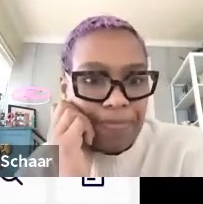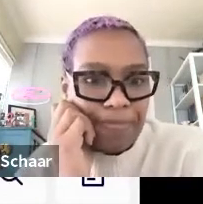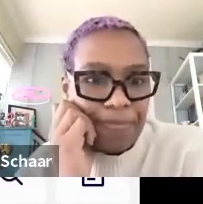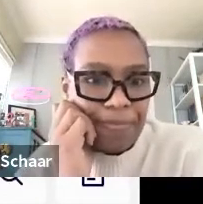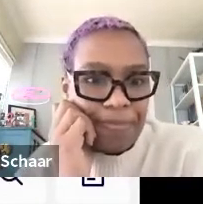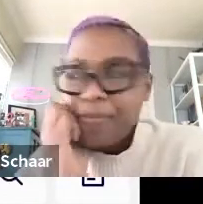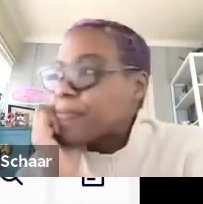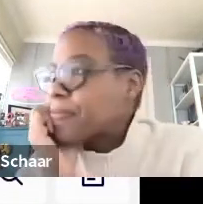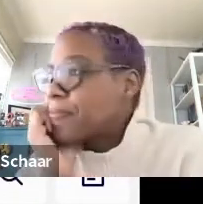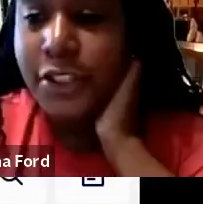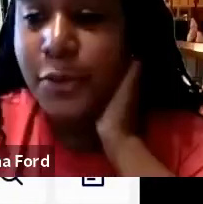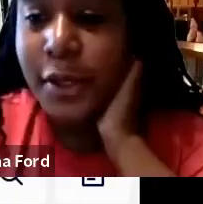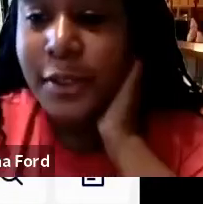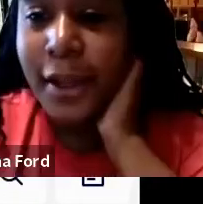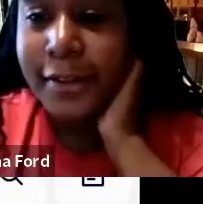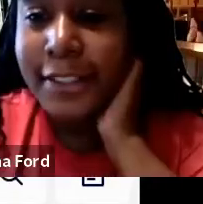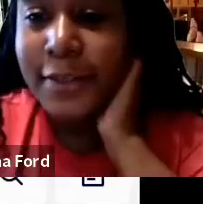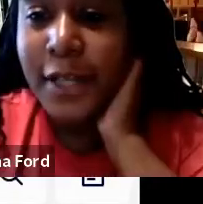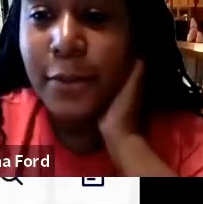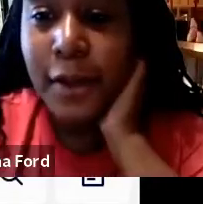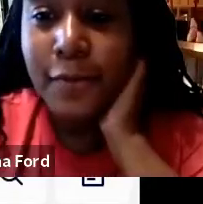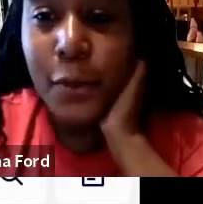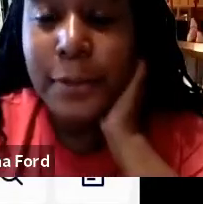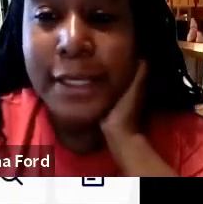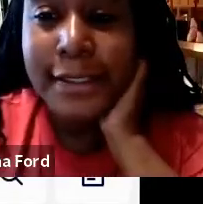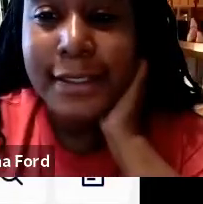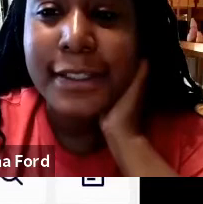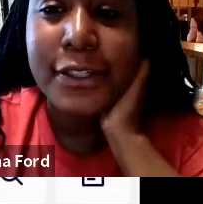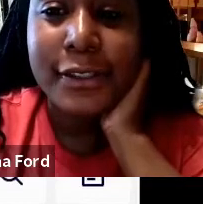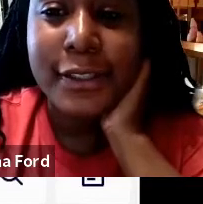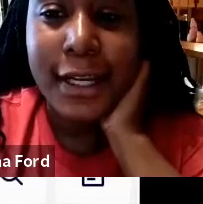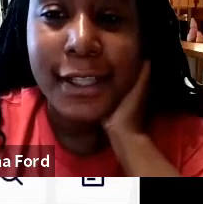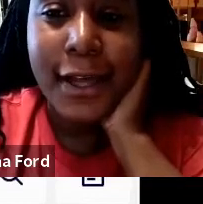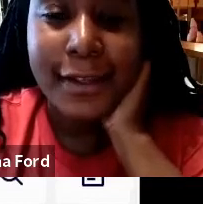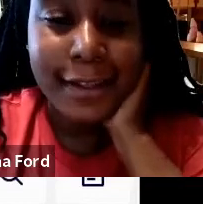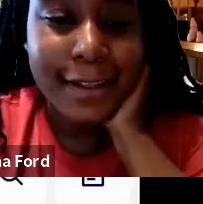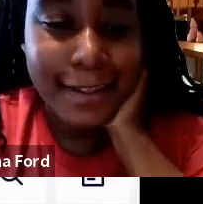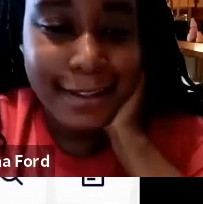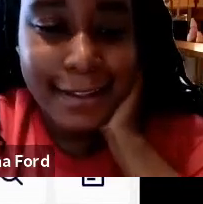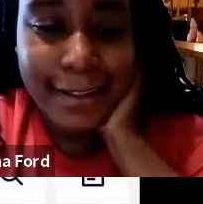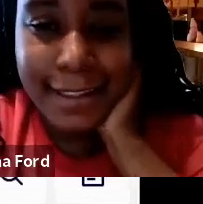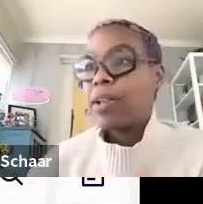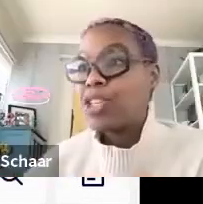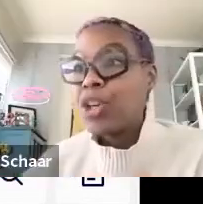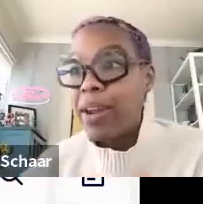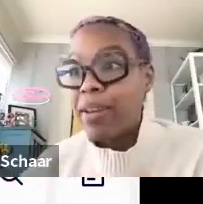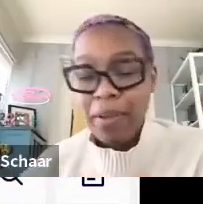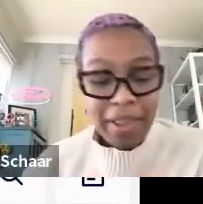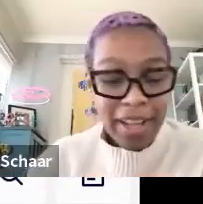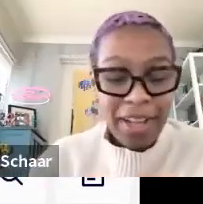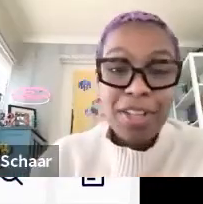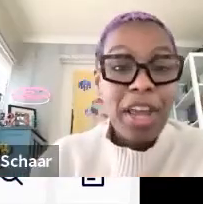spitball. Raja, I do want to be cognizant of time. We have 4 minutes until 9 o'clock. Okay, well, let's do